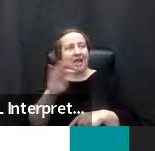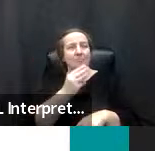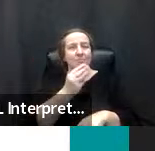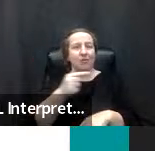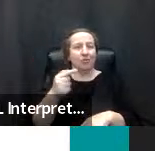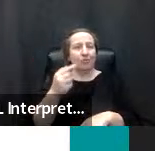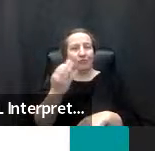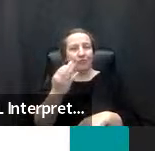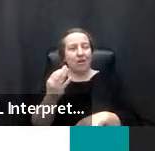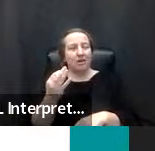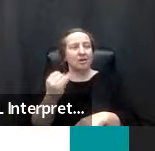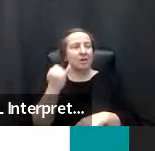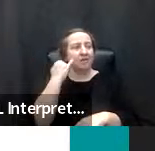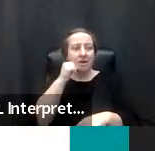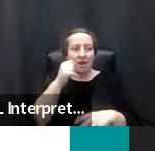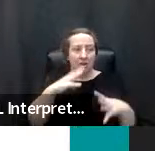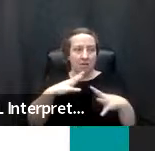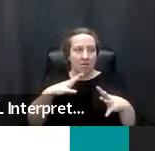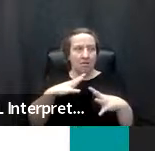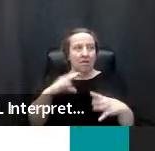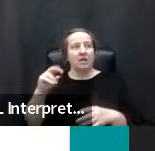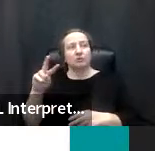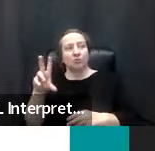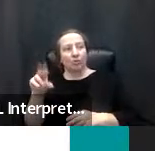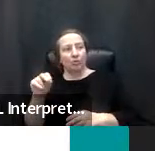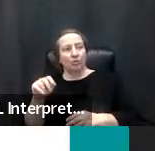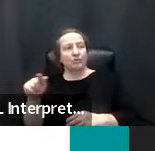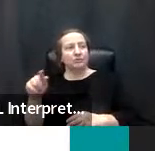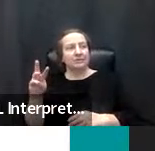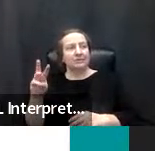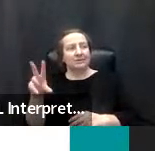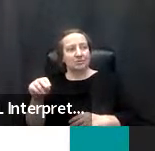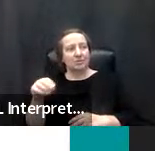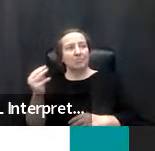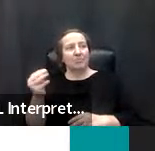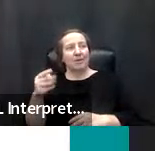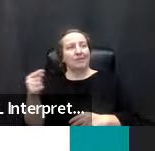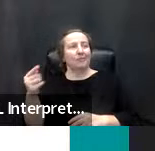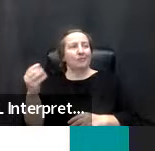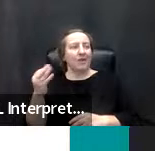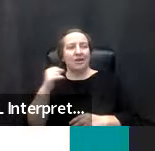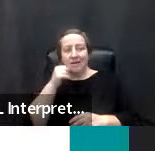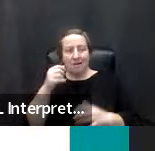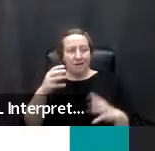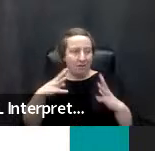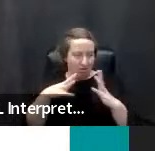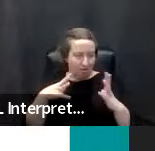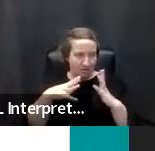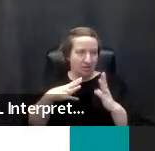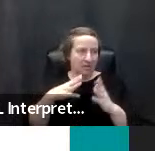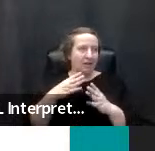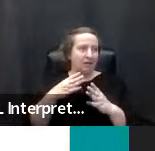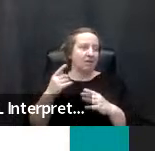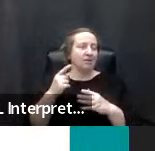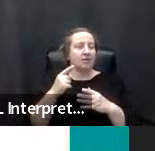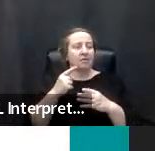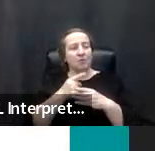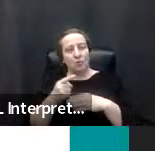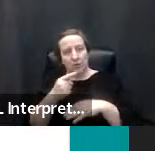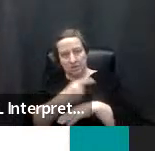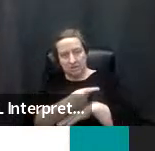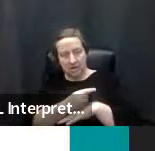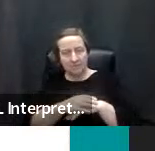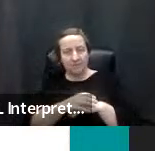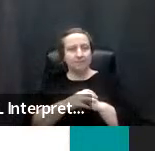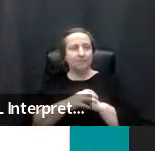on non-holiday weekends, and 2:30 to 6 p.m. Monday to Friday, again on non-holiday weekdays.